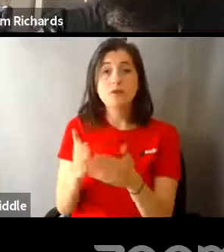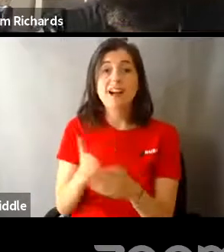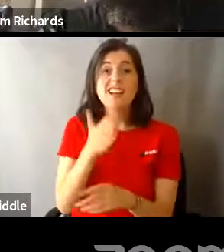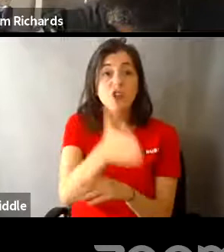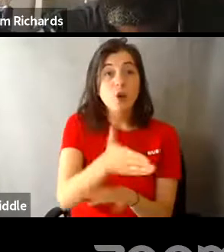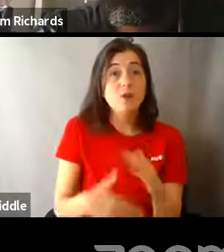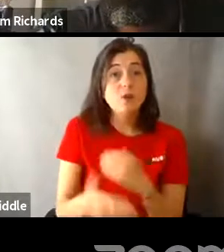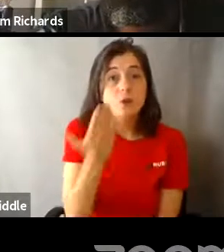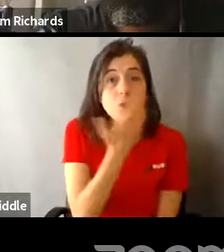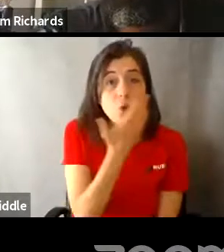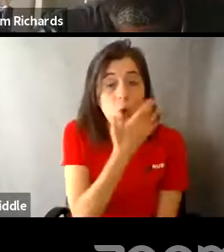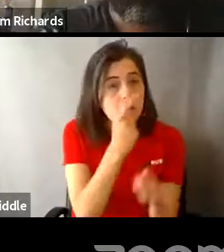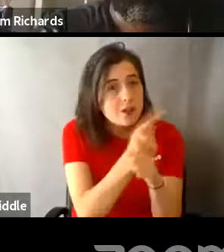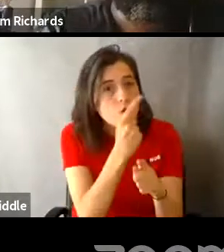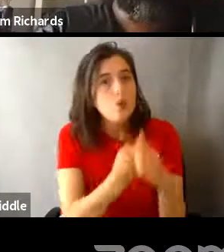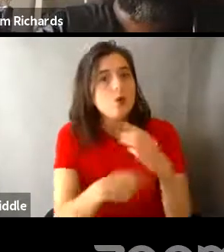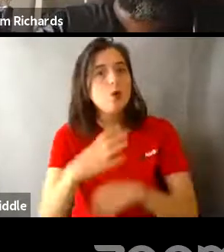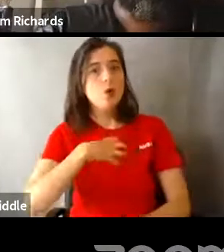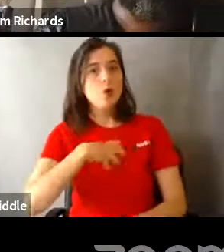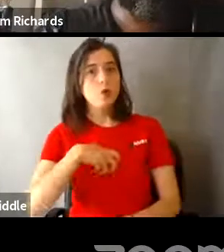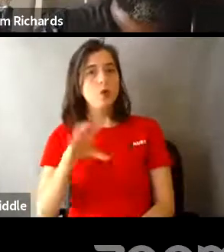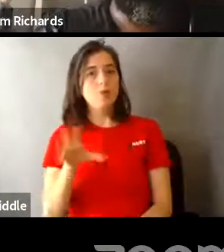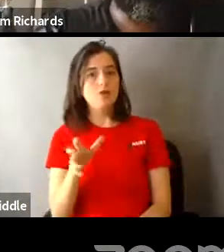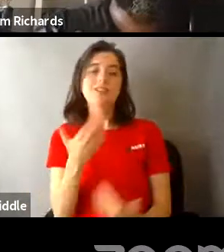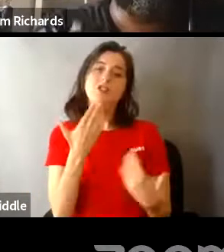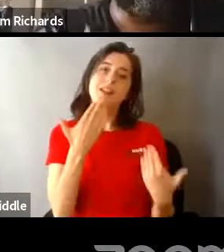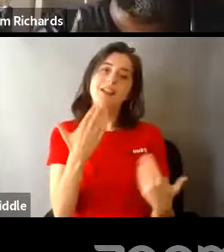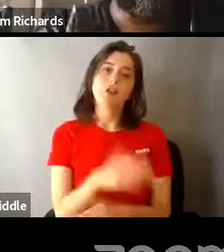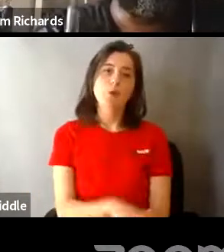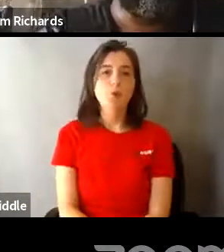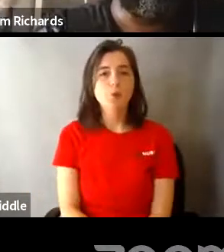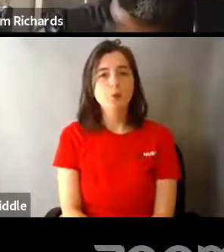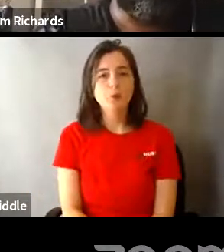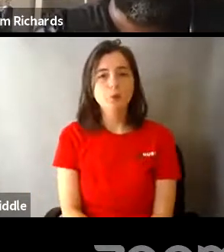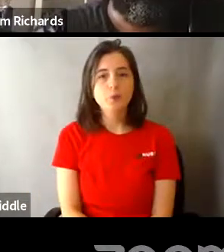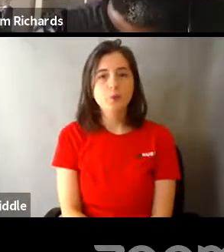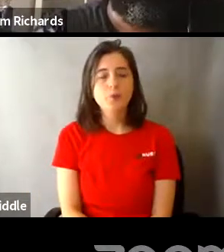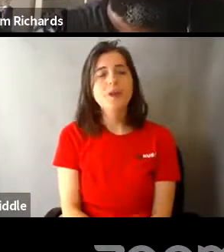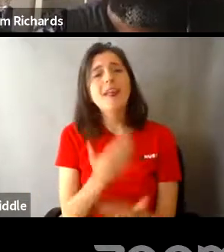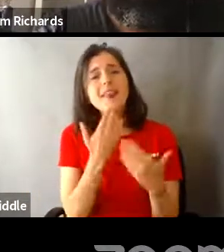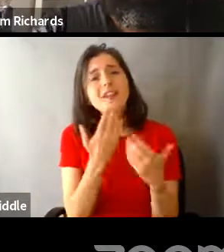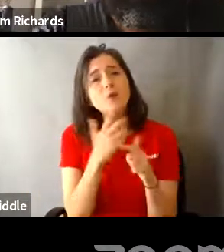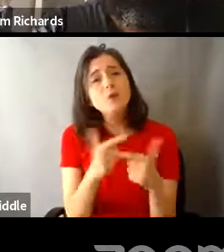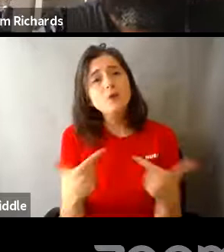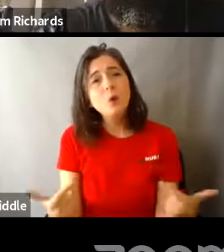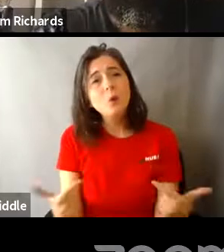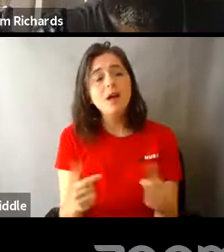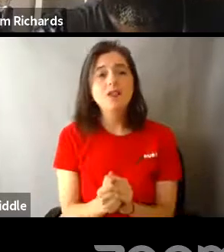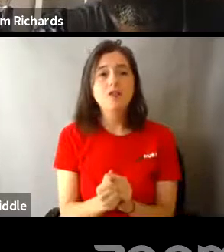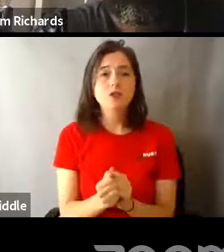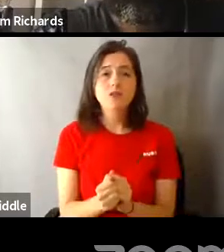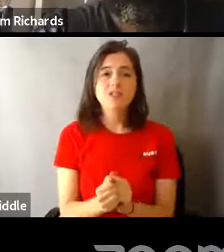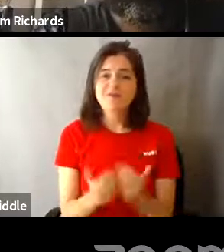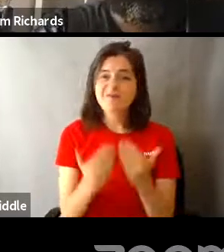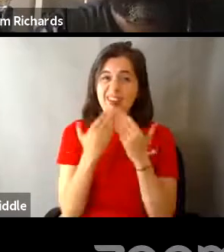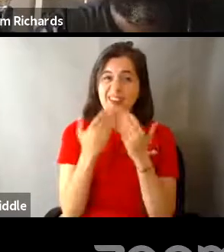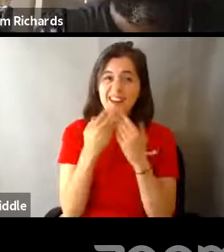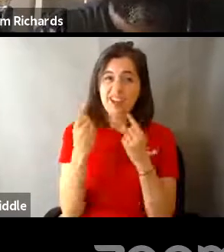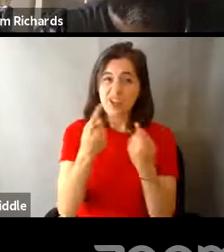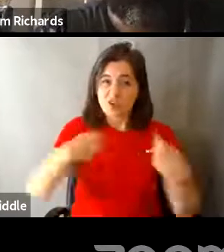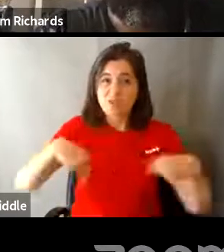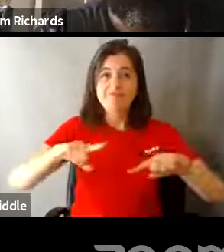schools as well as into your union branches. Thank you. Thank you so much, Bernard, and thanks to all our panelists, both